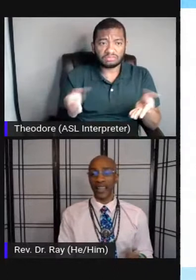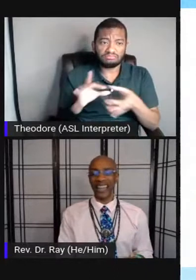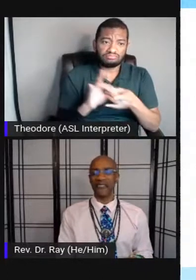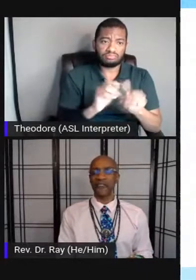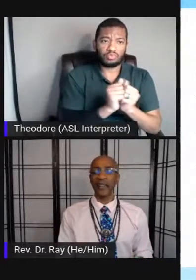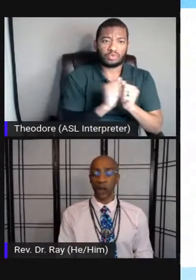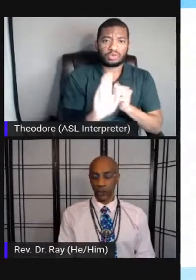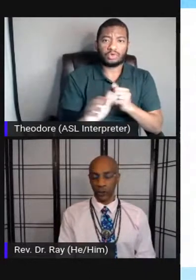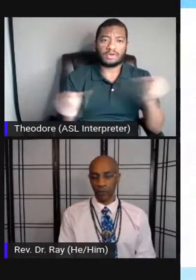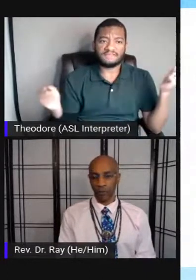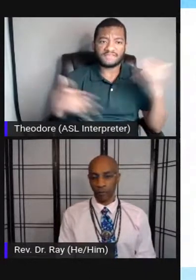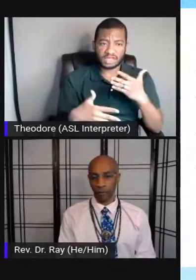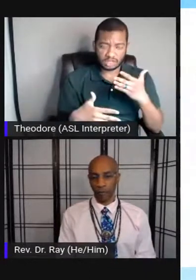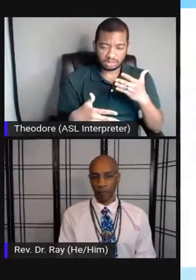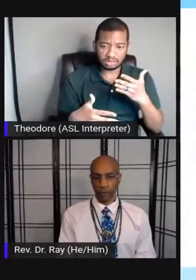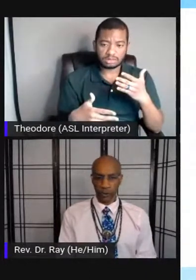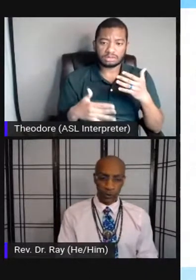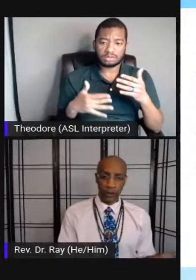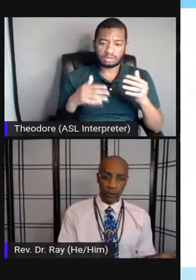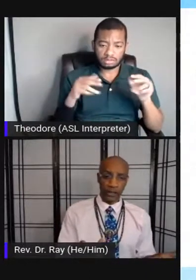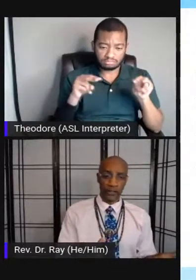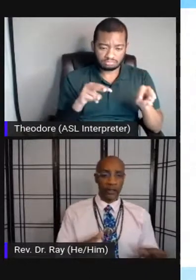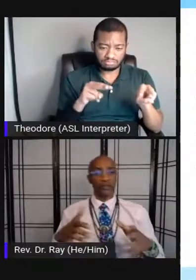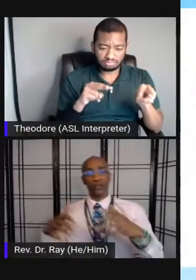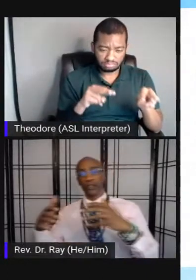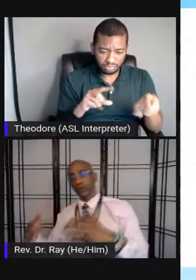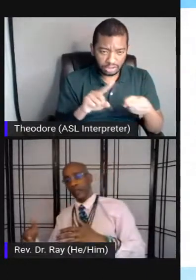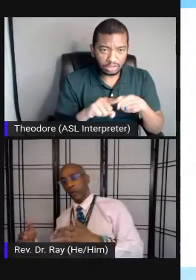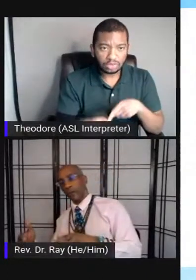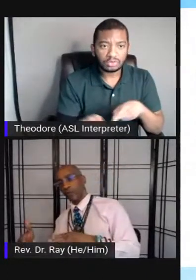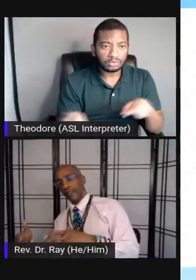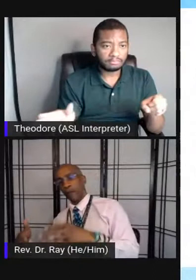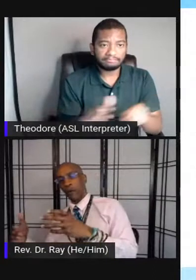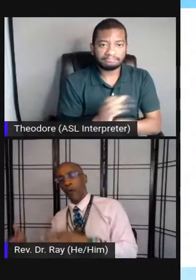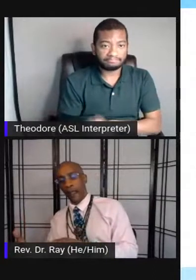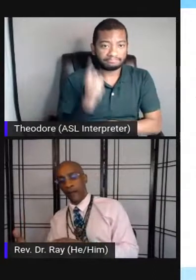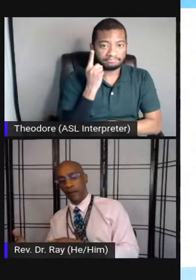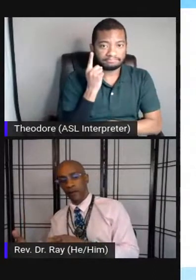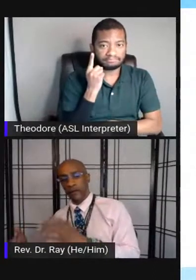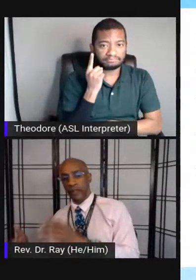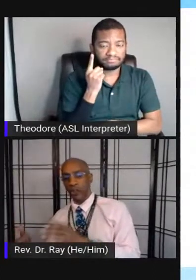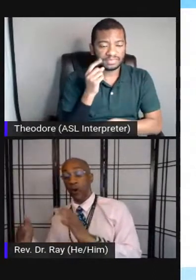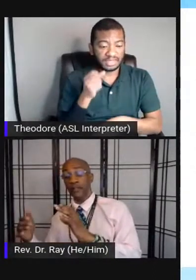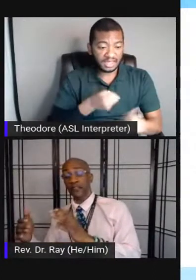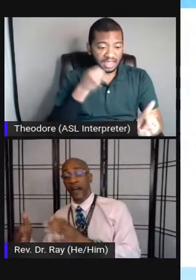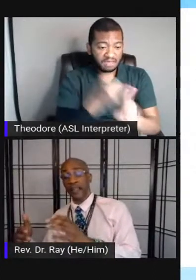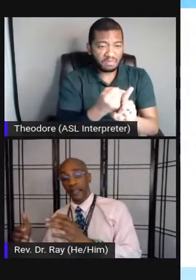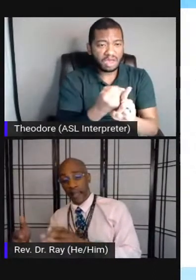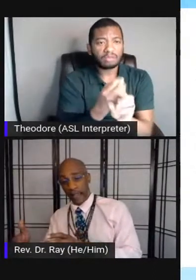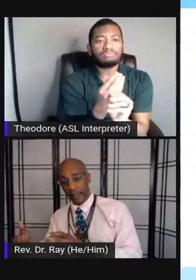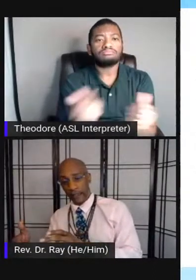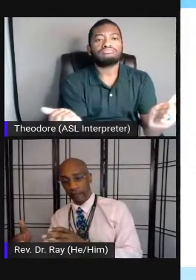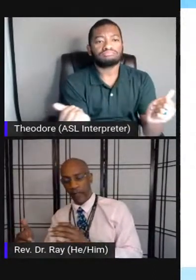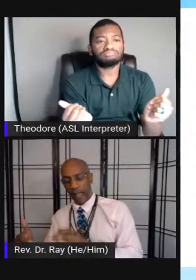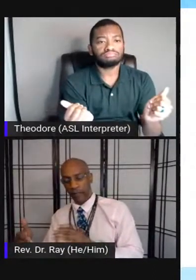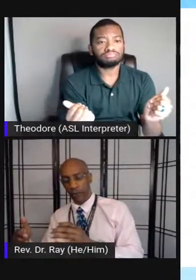exert any effect on you. You can do this to the degree where you become aware that you are divinely